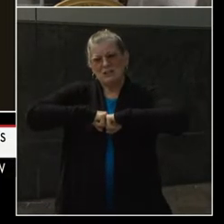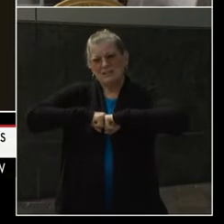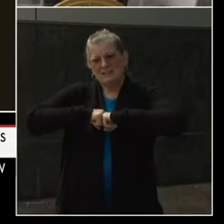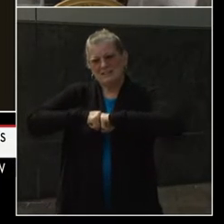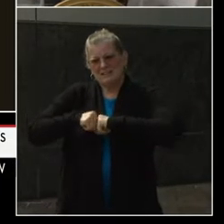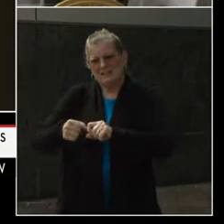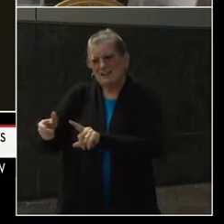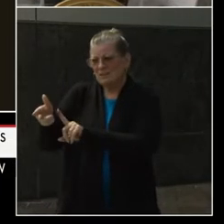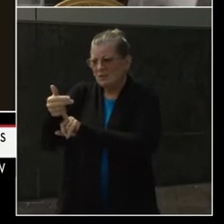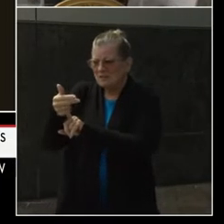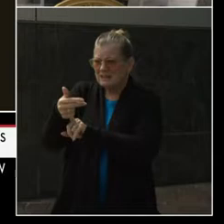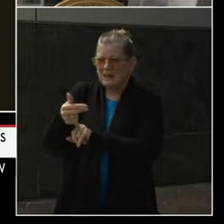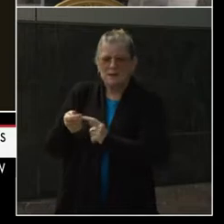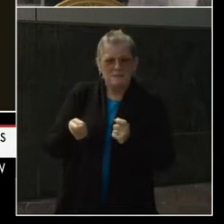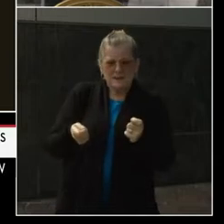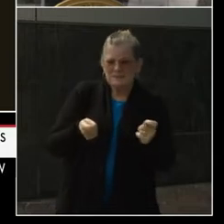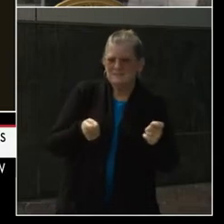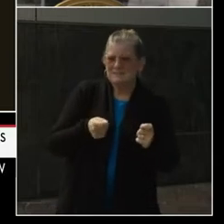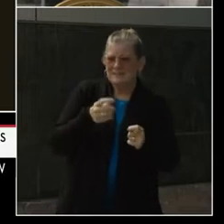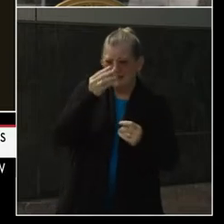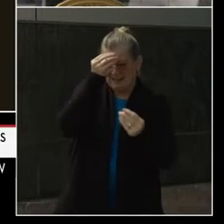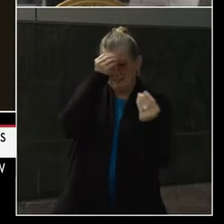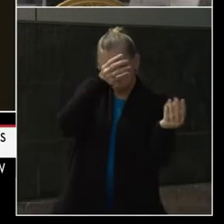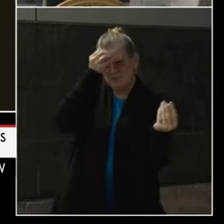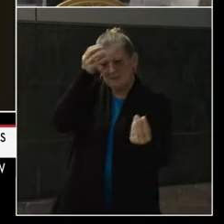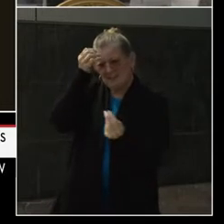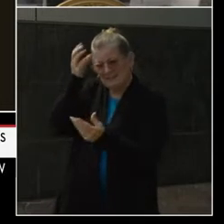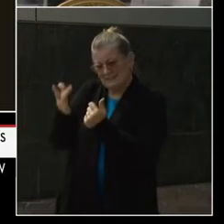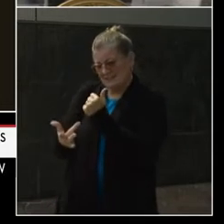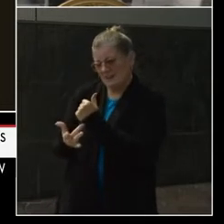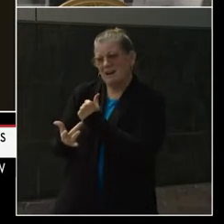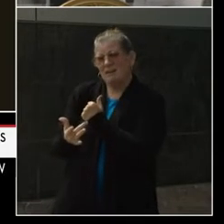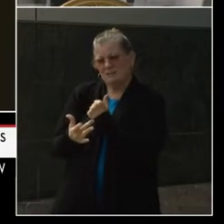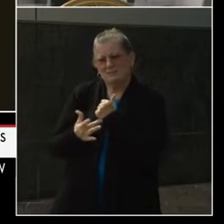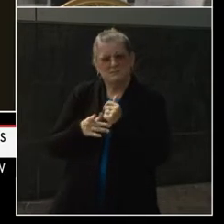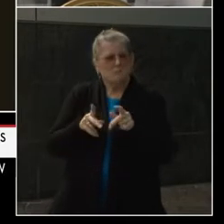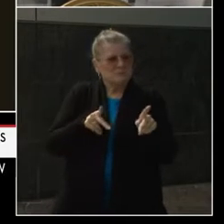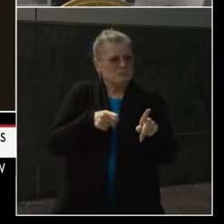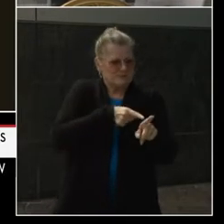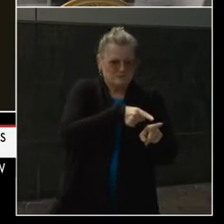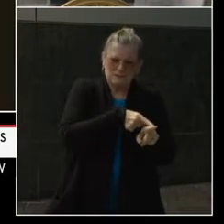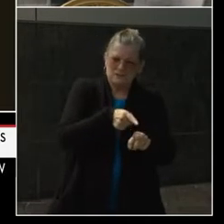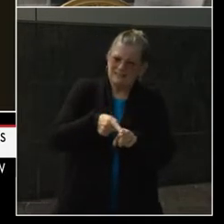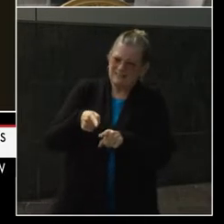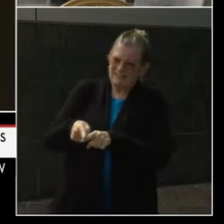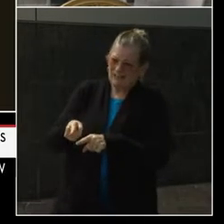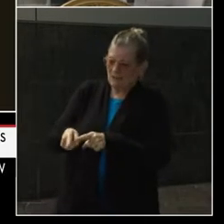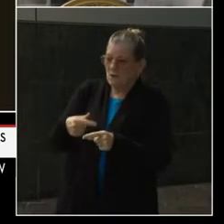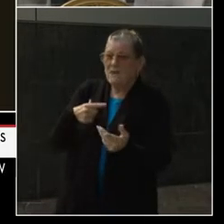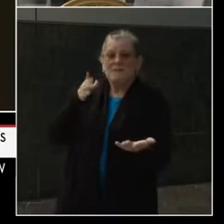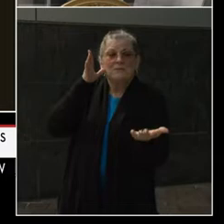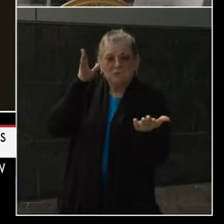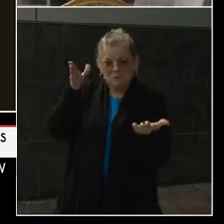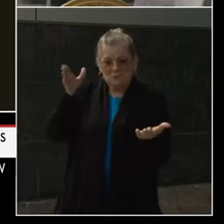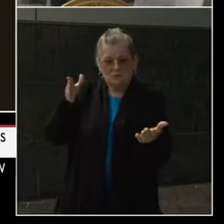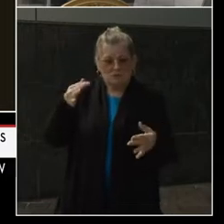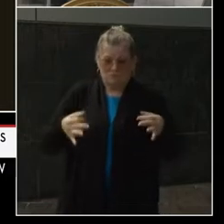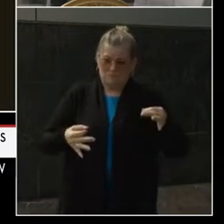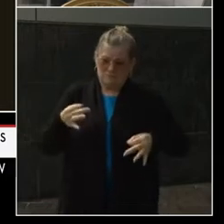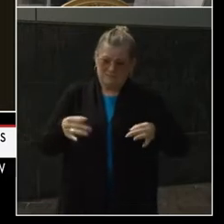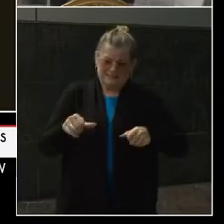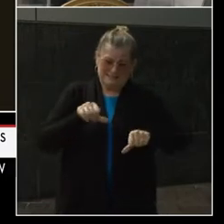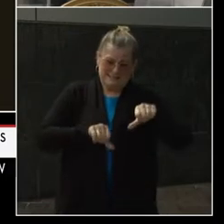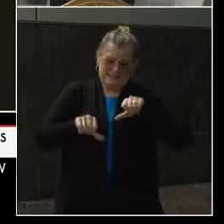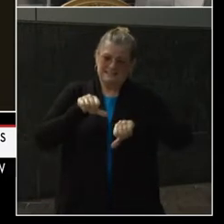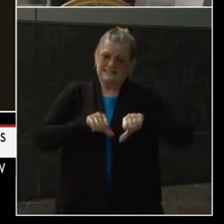health sciences, and information technology. As you heard from Kiara today, we have a future forensic scientist in our midst, and I'm certain she